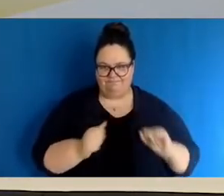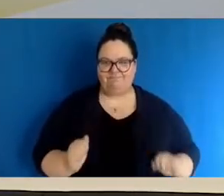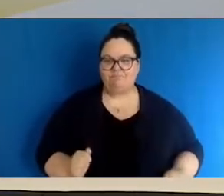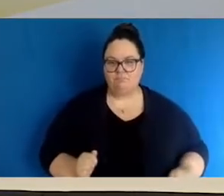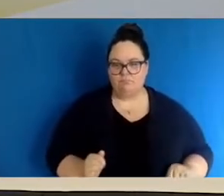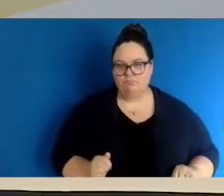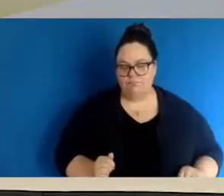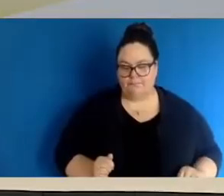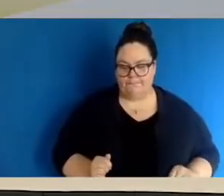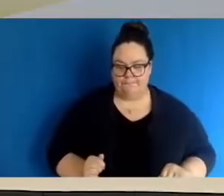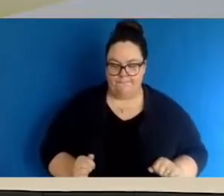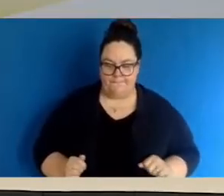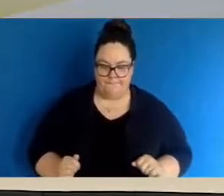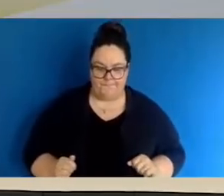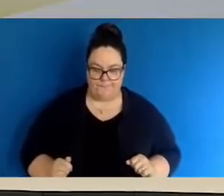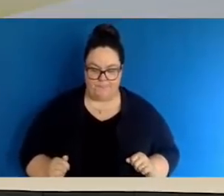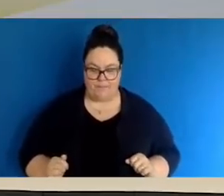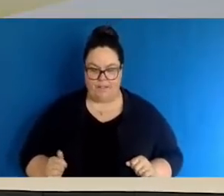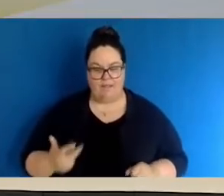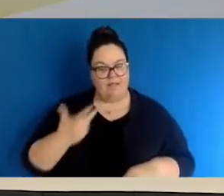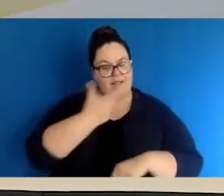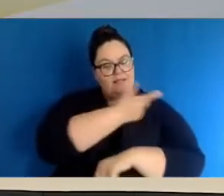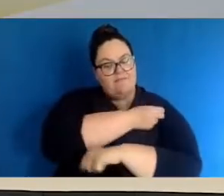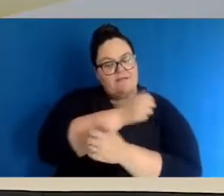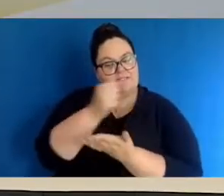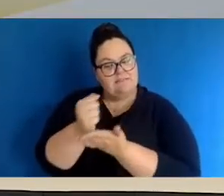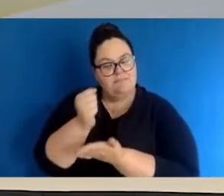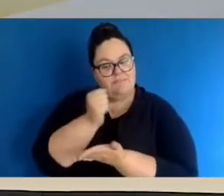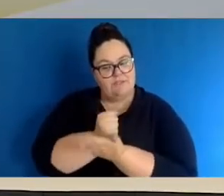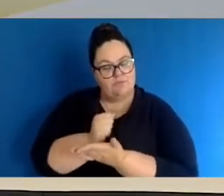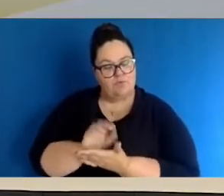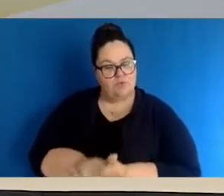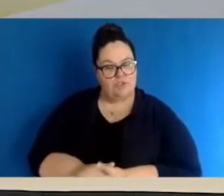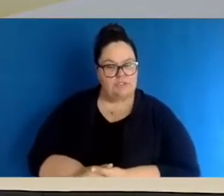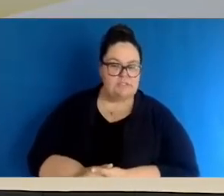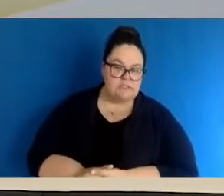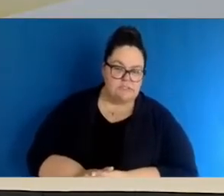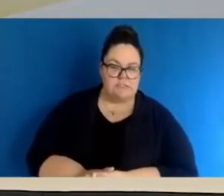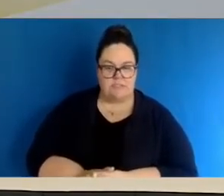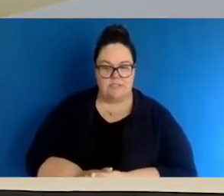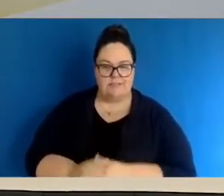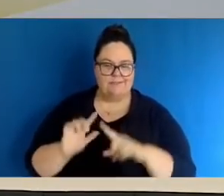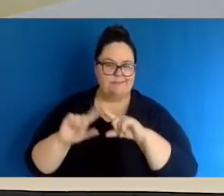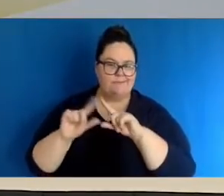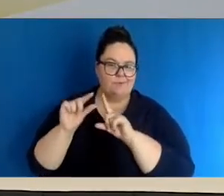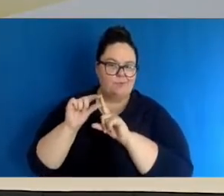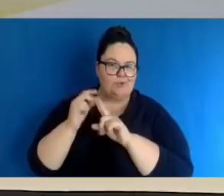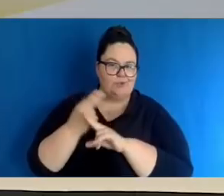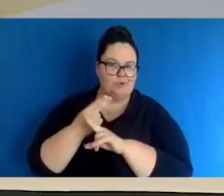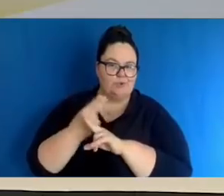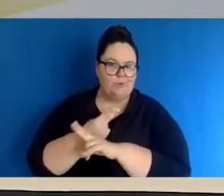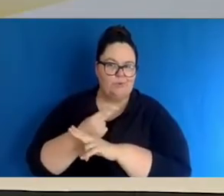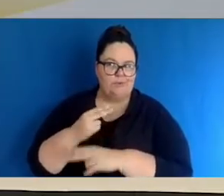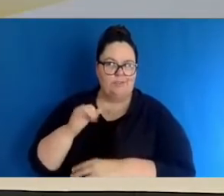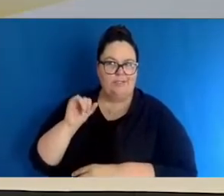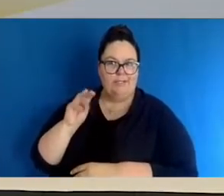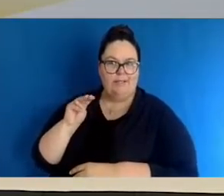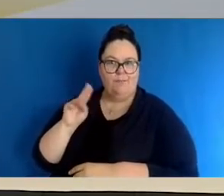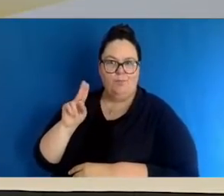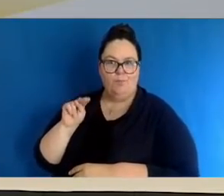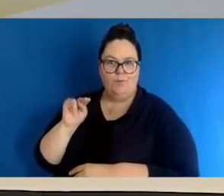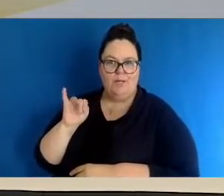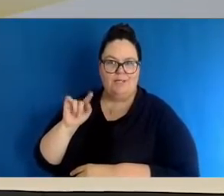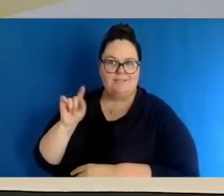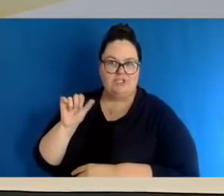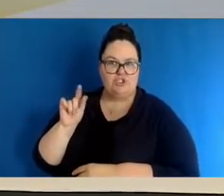I think the vaccine passports, and I think there's sometimes different words being used, but a record of vaccine,